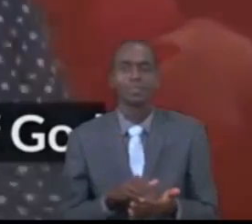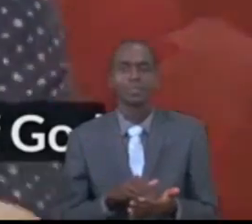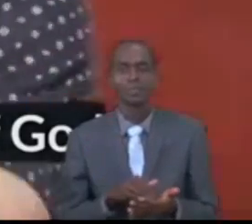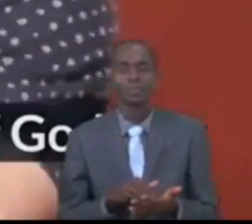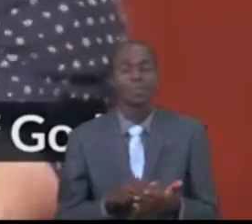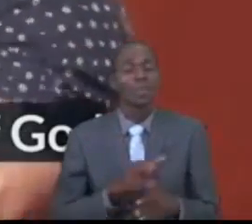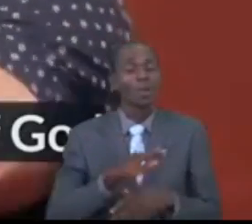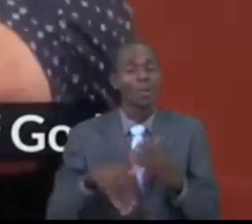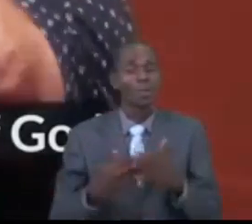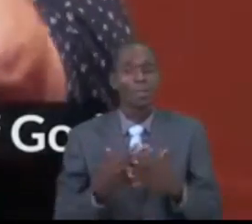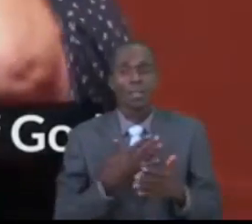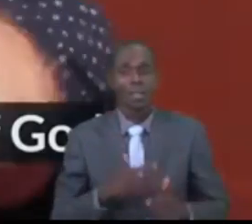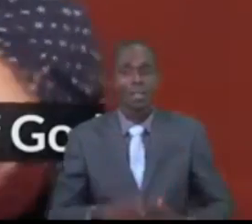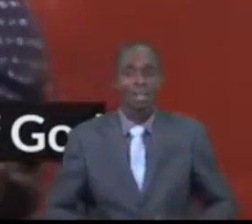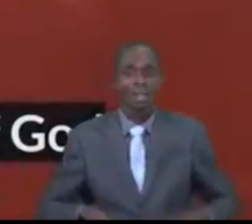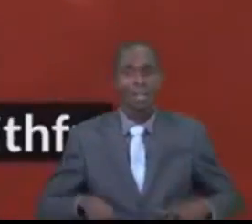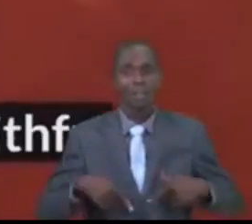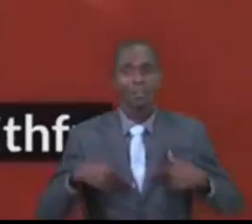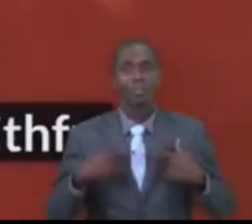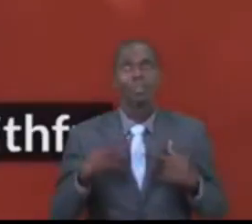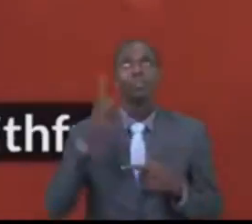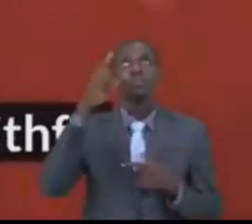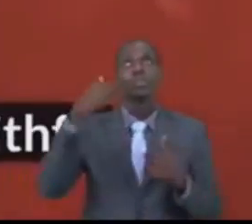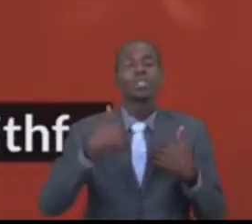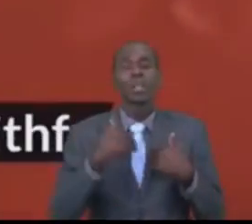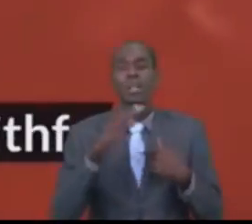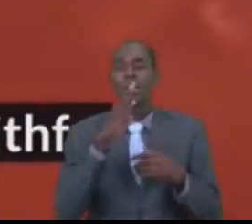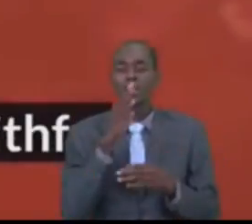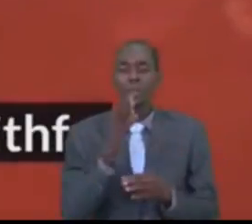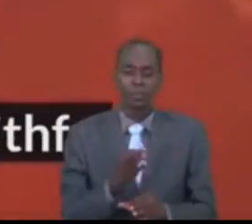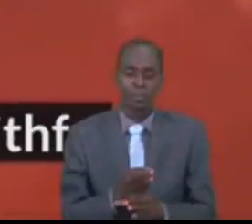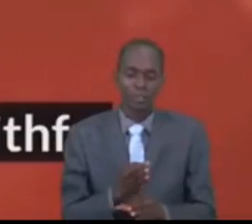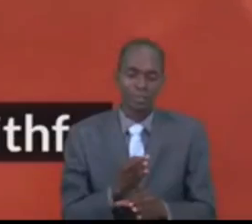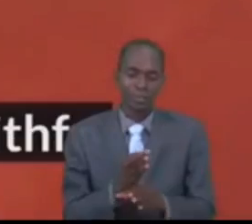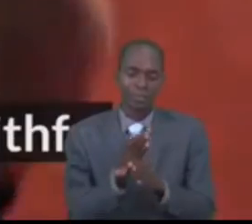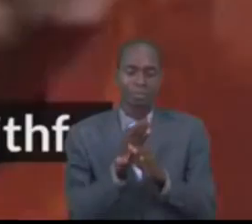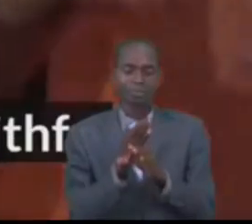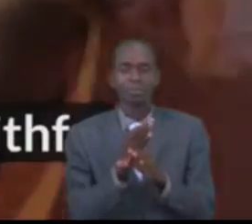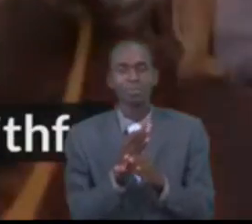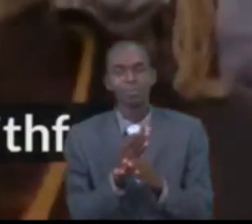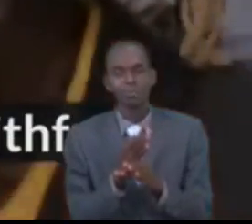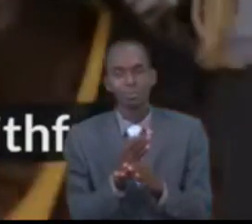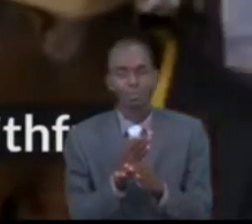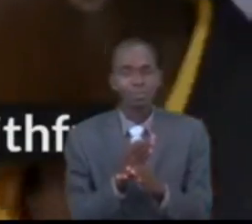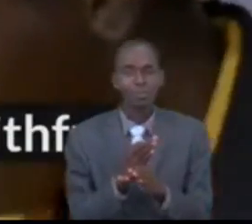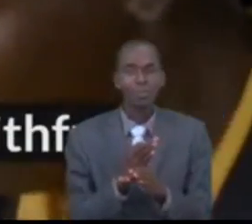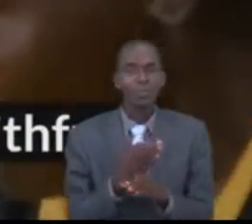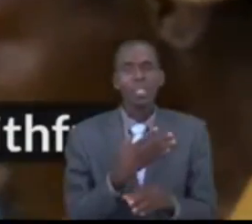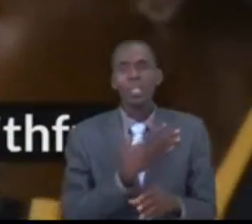All my life you have been faithful. Declare that.